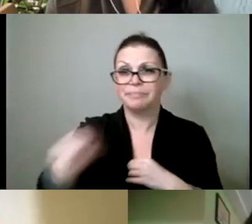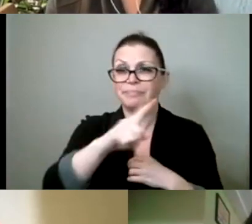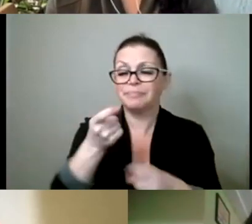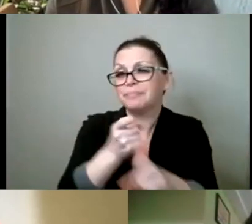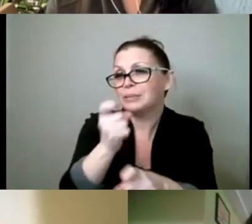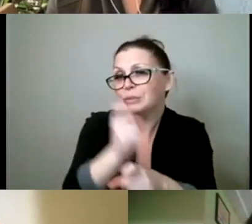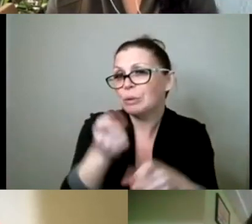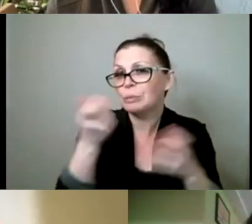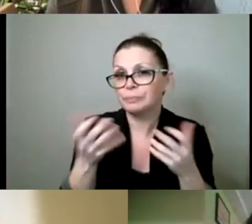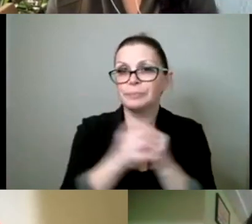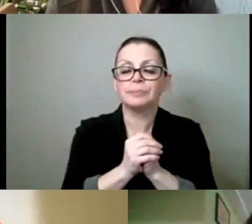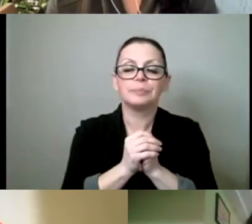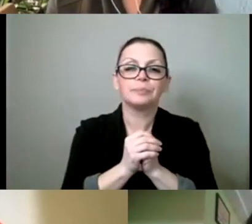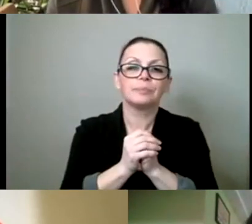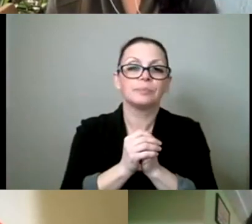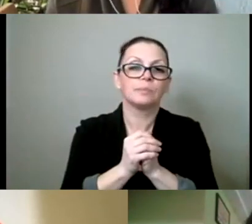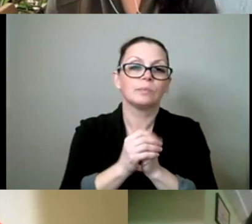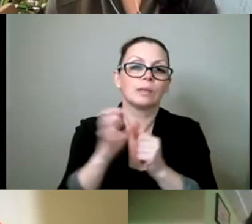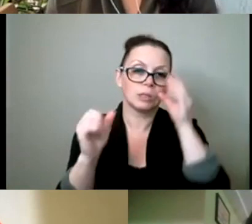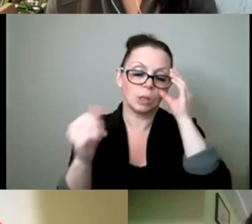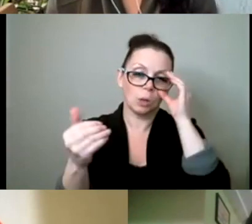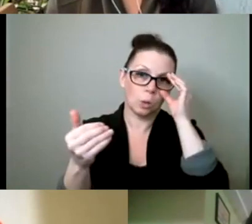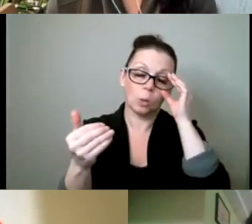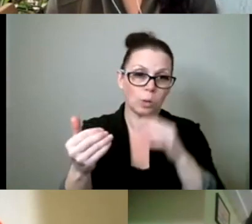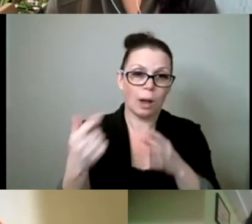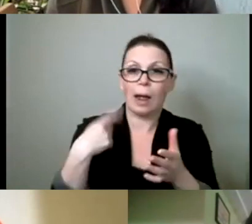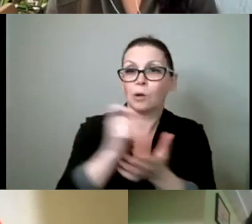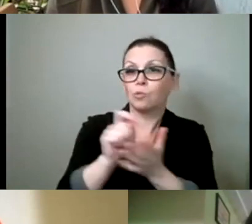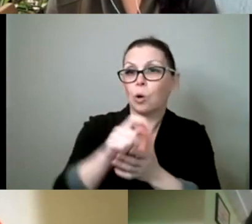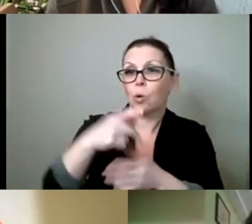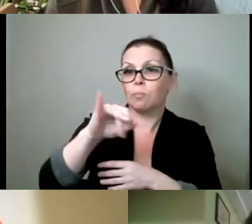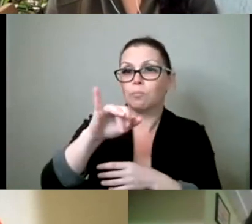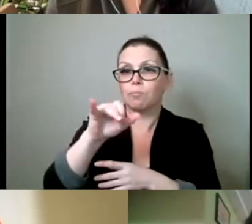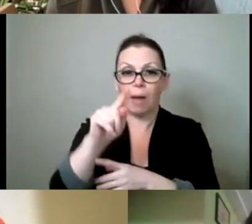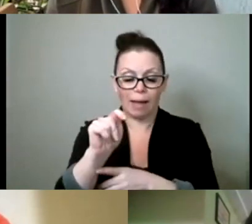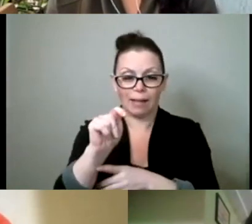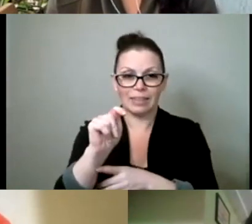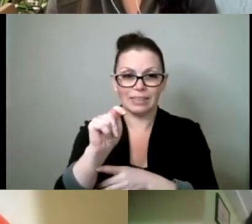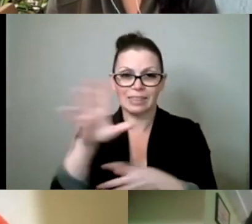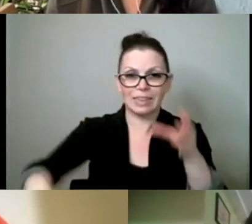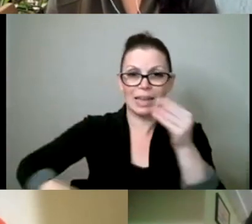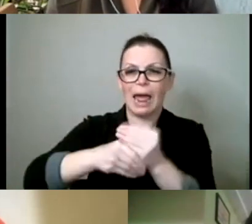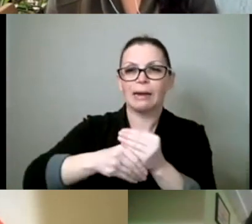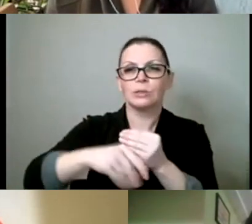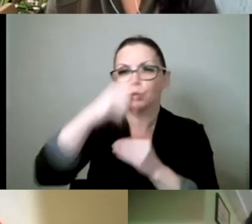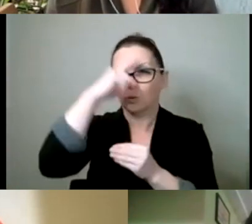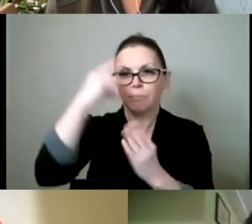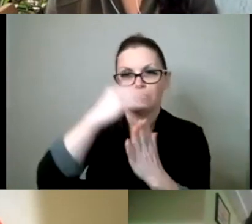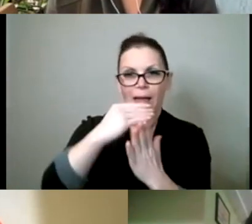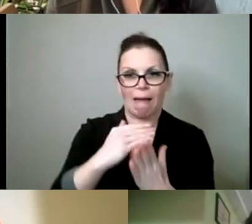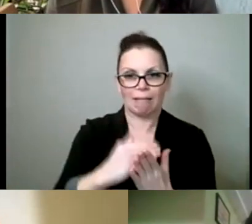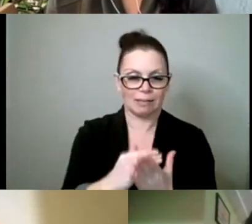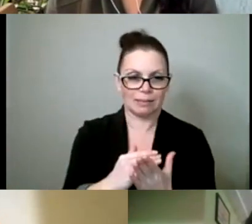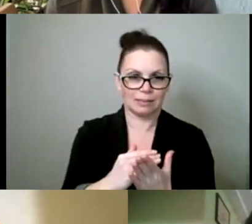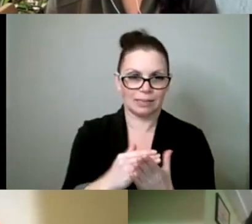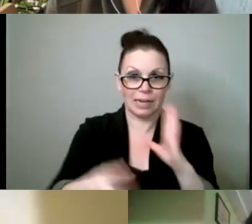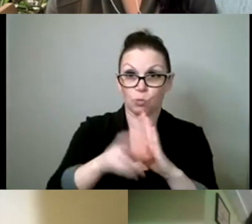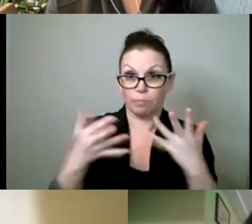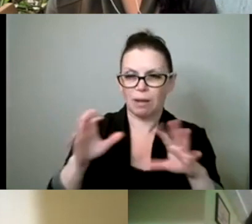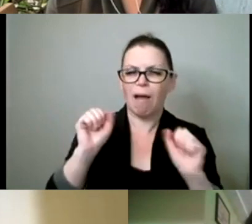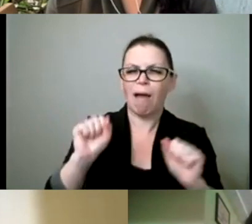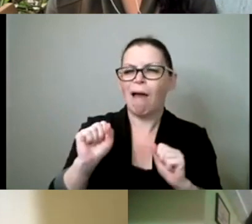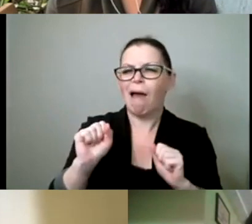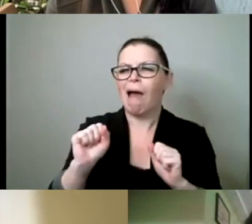know, I have a pilot that I put on the blacklist and it got reviewed, and I could tell